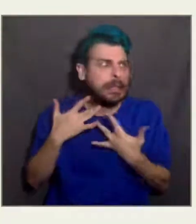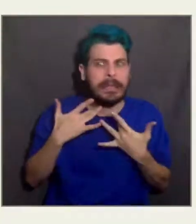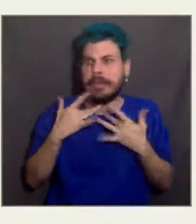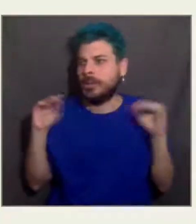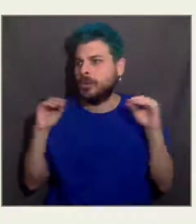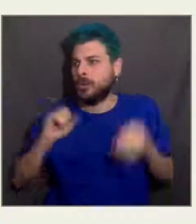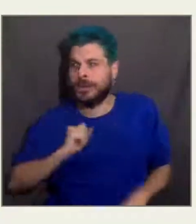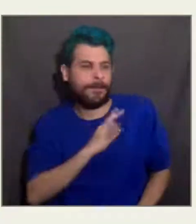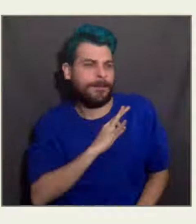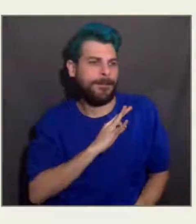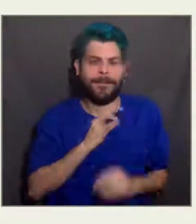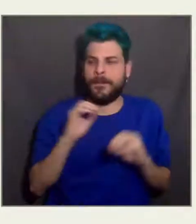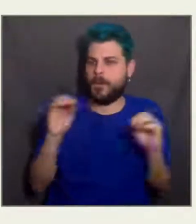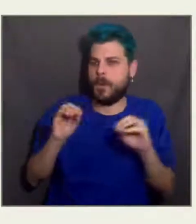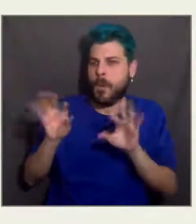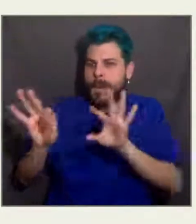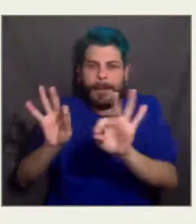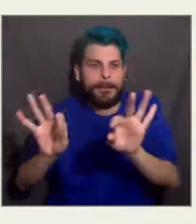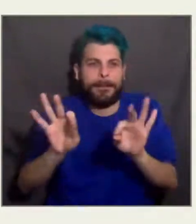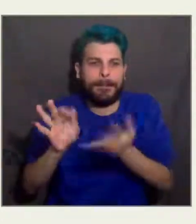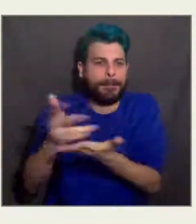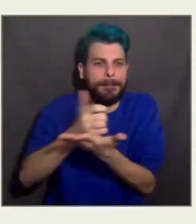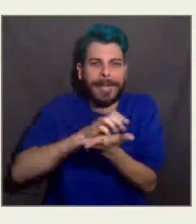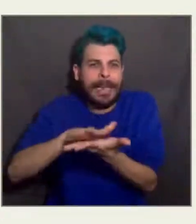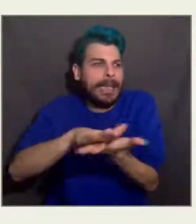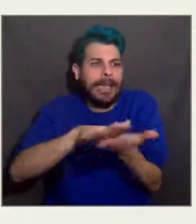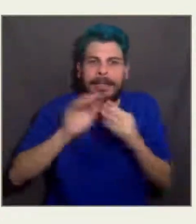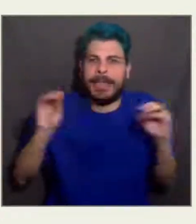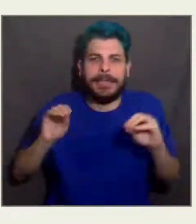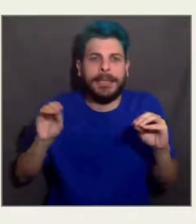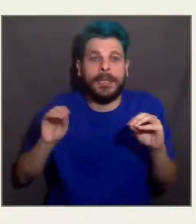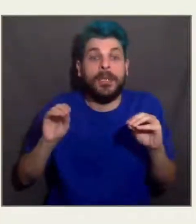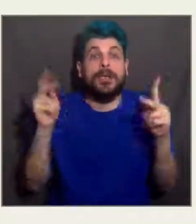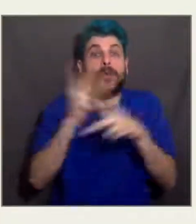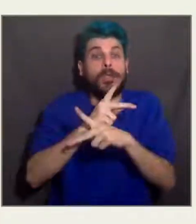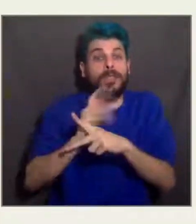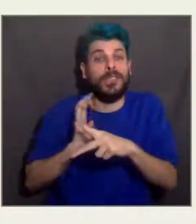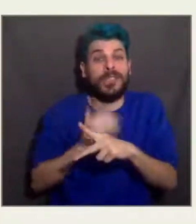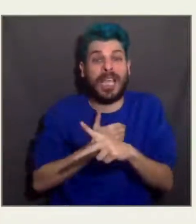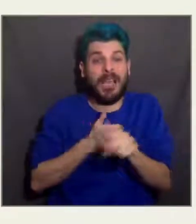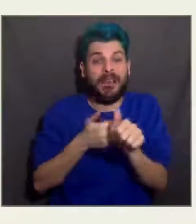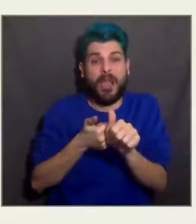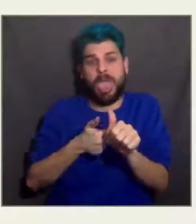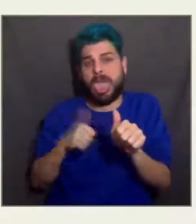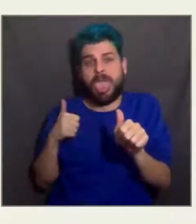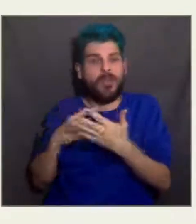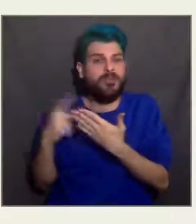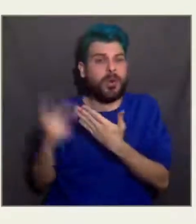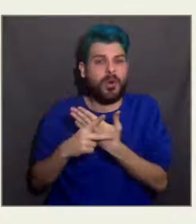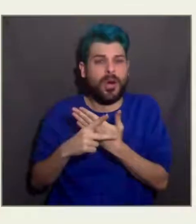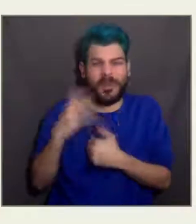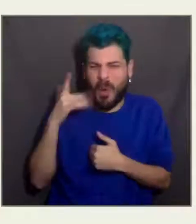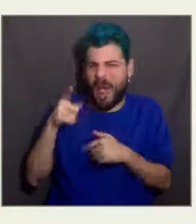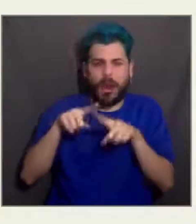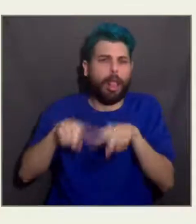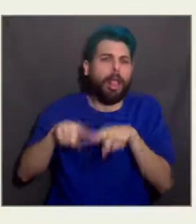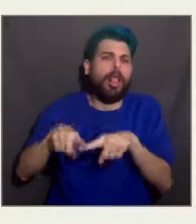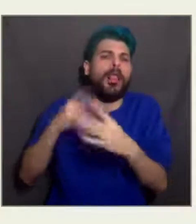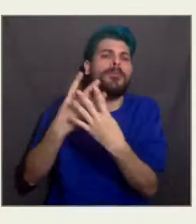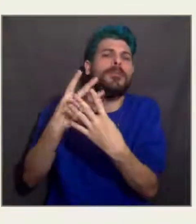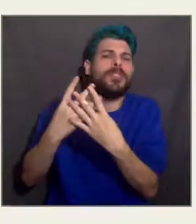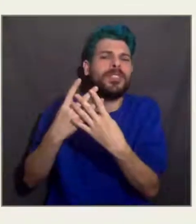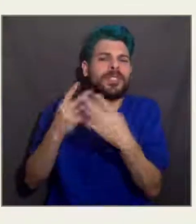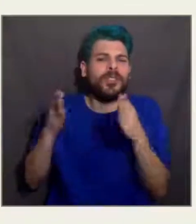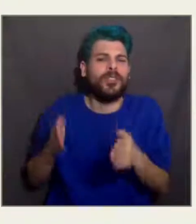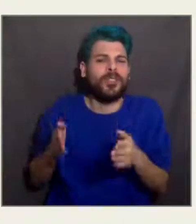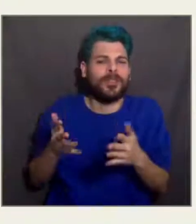the work because we were dependent on an out-of-date use of incarcerated labor. We reimagined the program as a